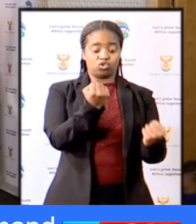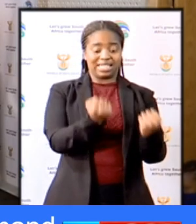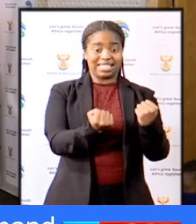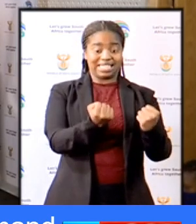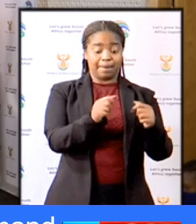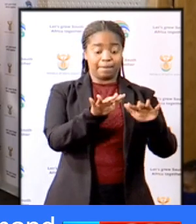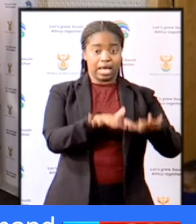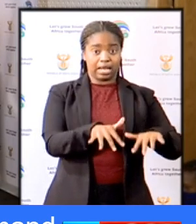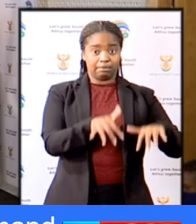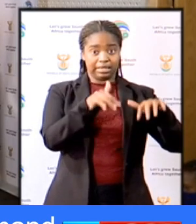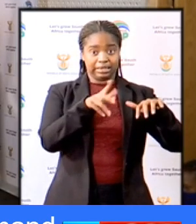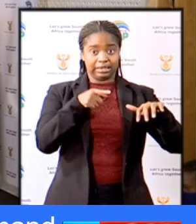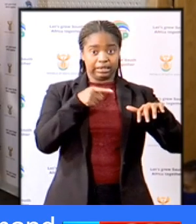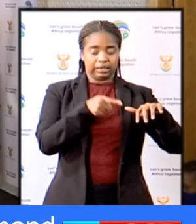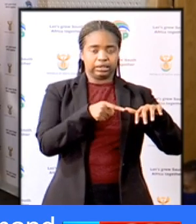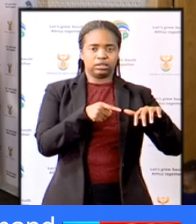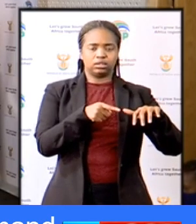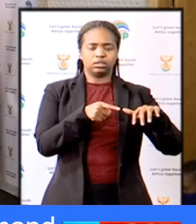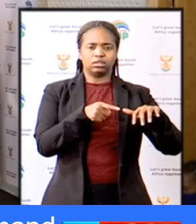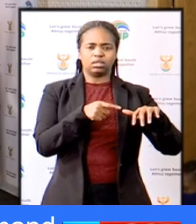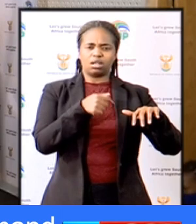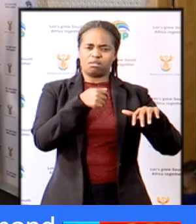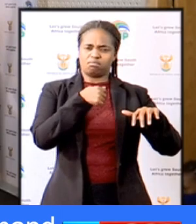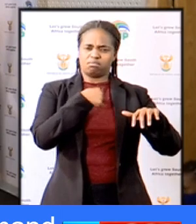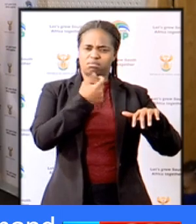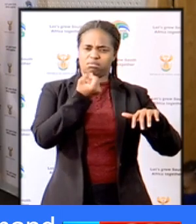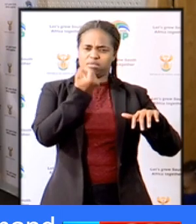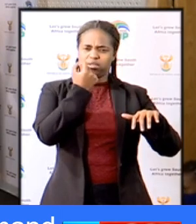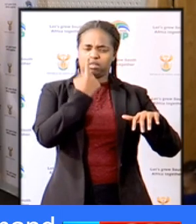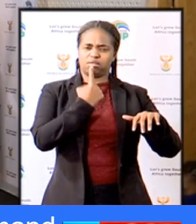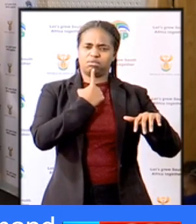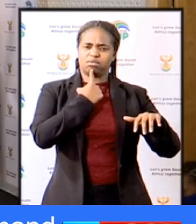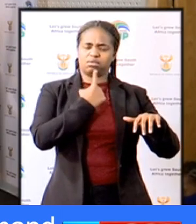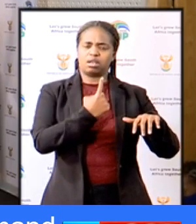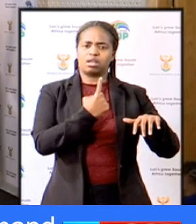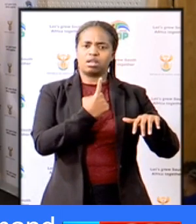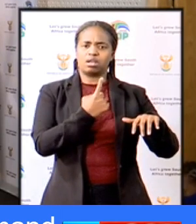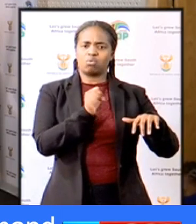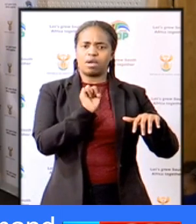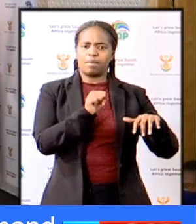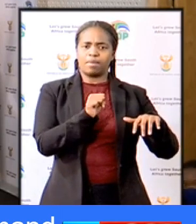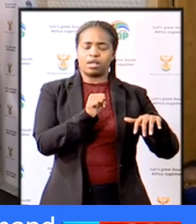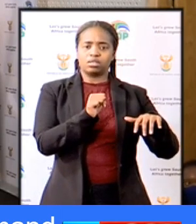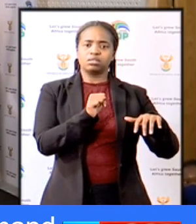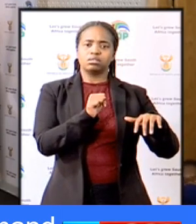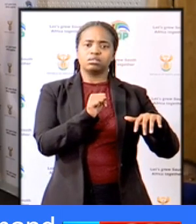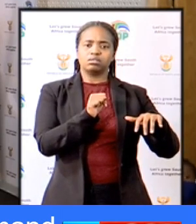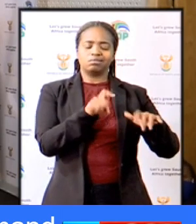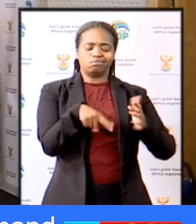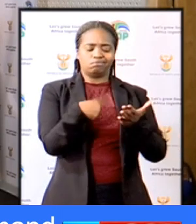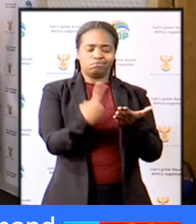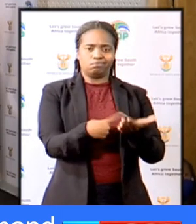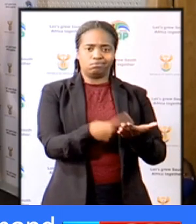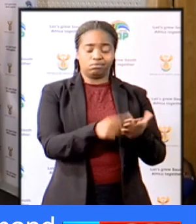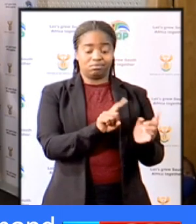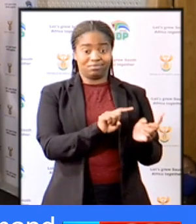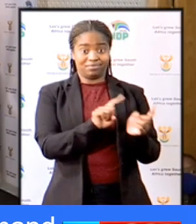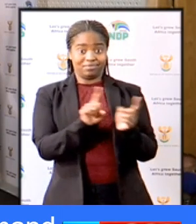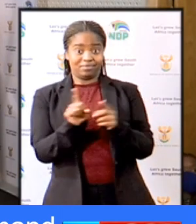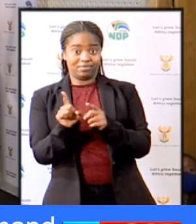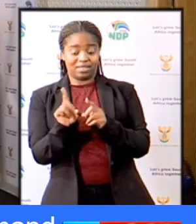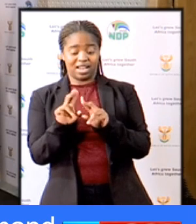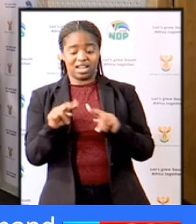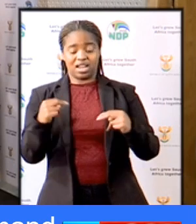Parliament. Our understanding is that obviously it was supposed to be escalated to the National Command